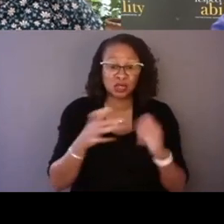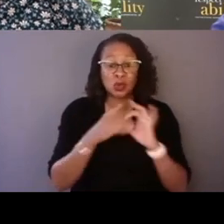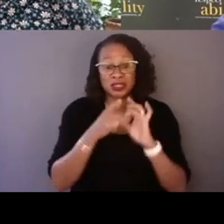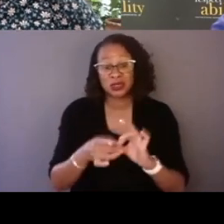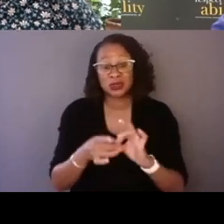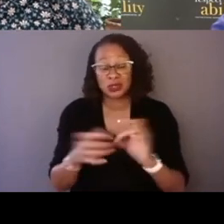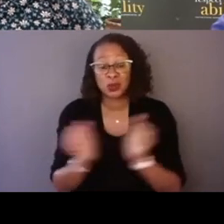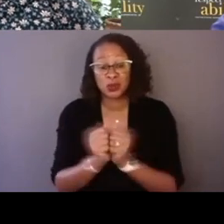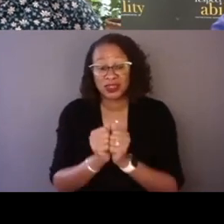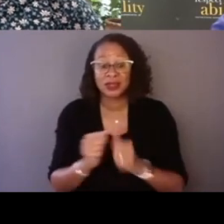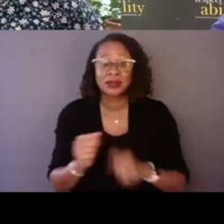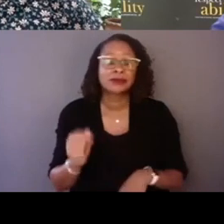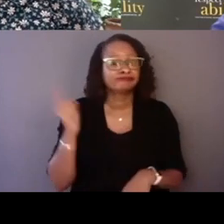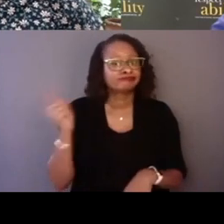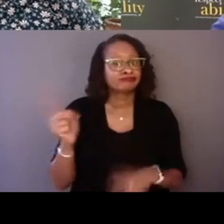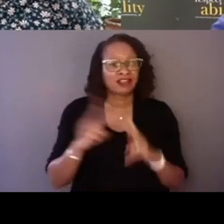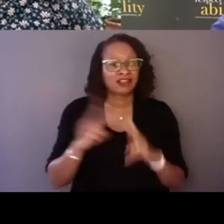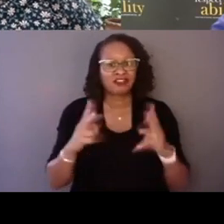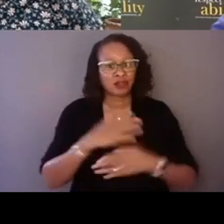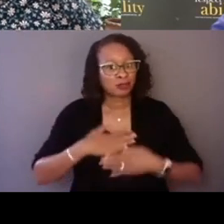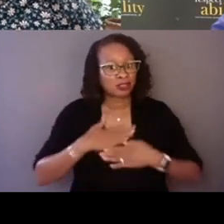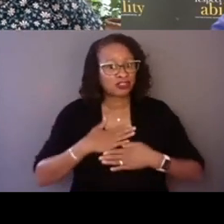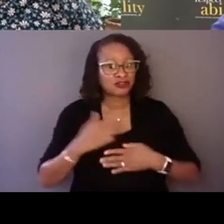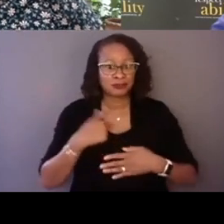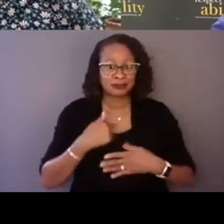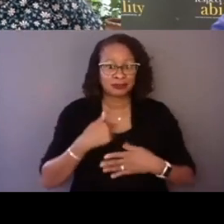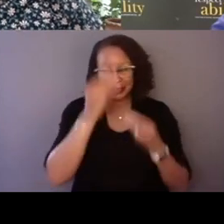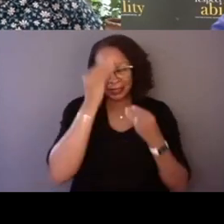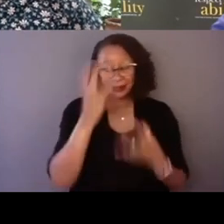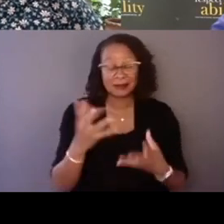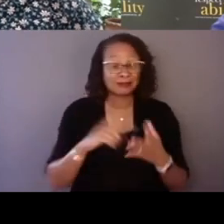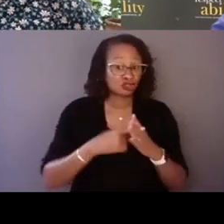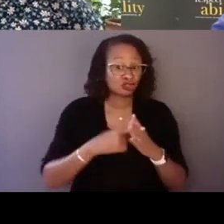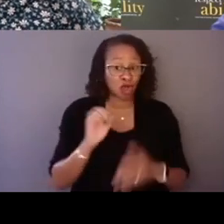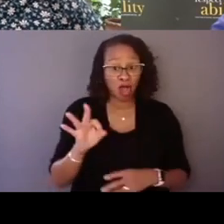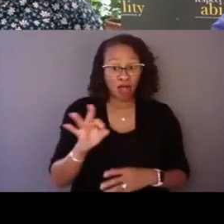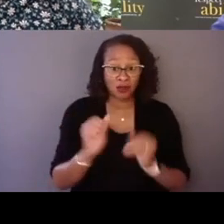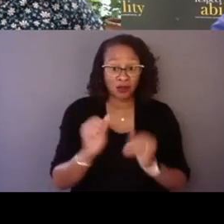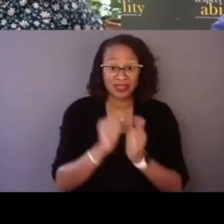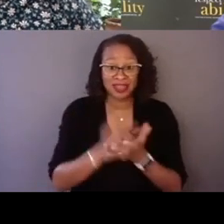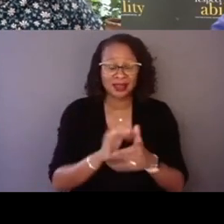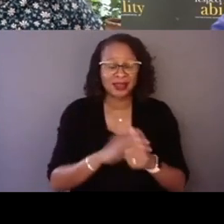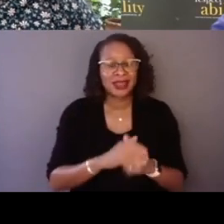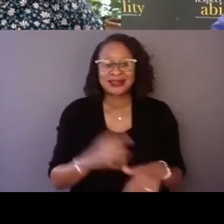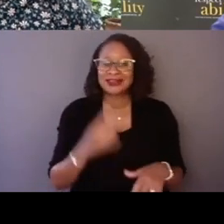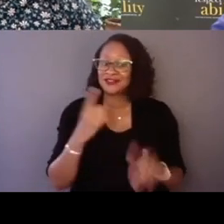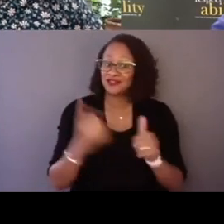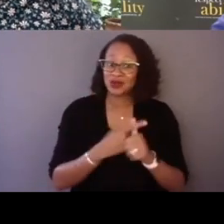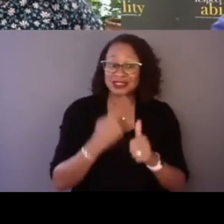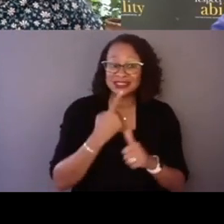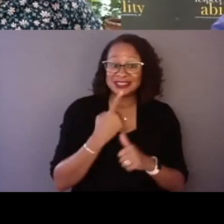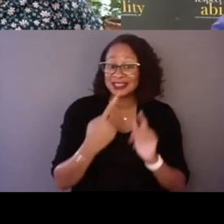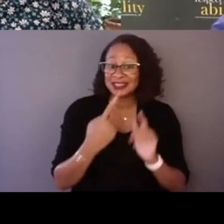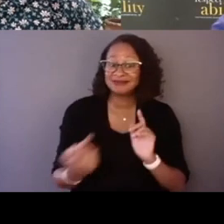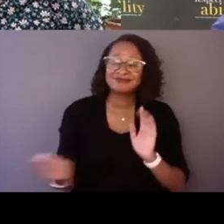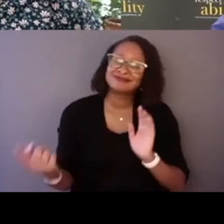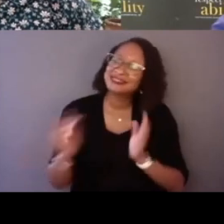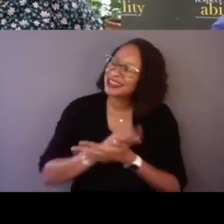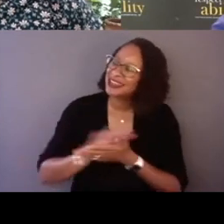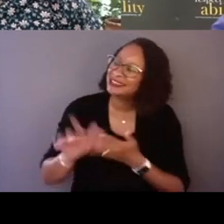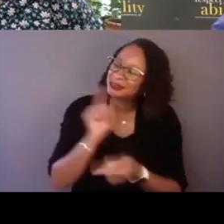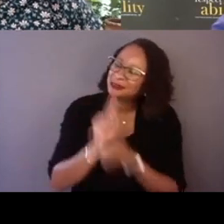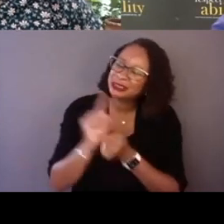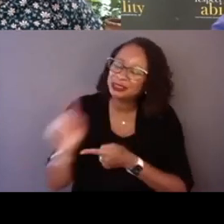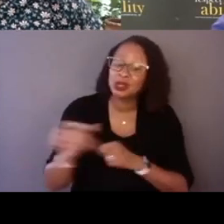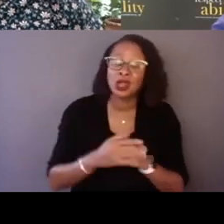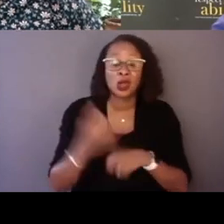was very appreciative. But again, I didn't start up with that. And I first said it was so nice to meet him because I once had a